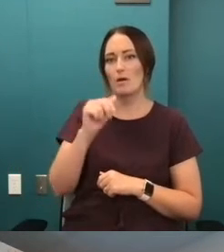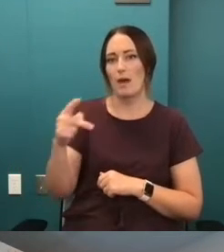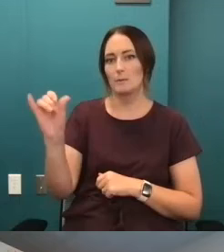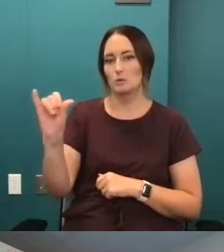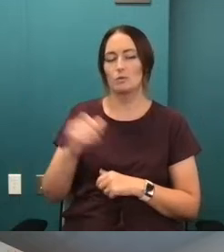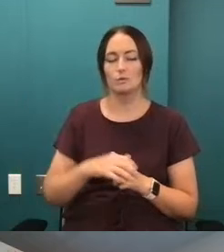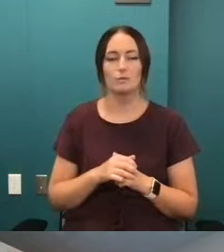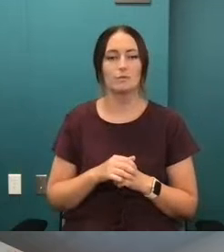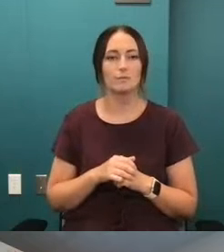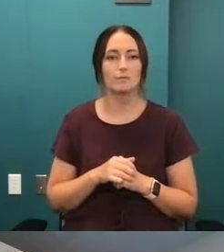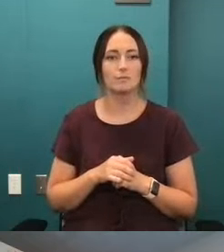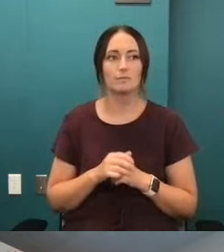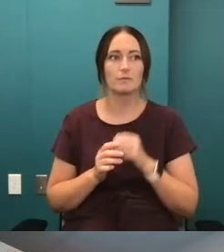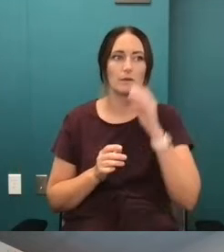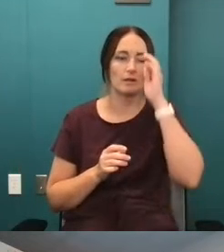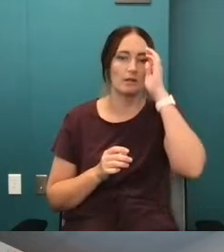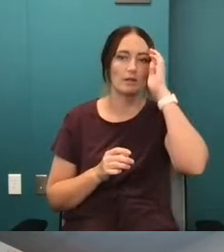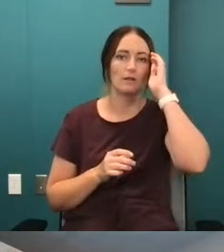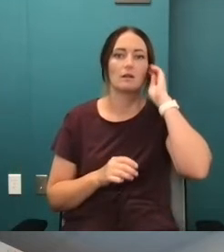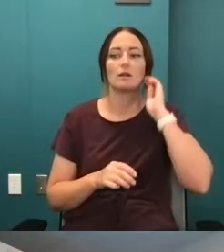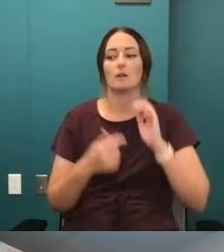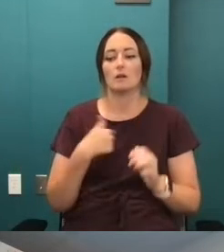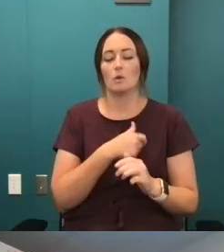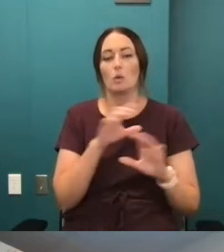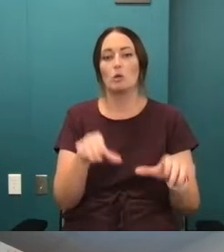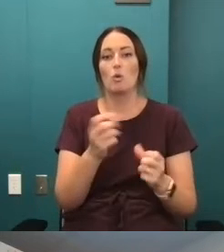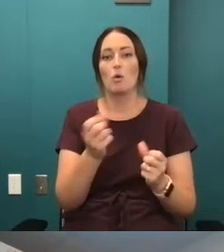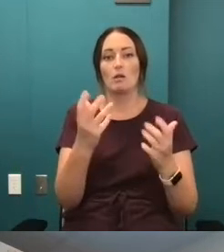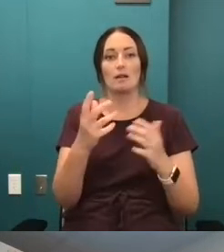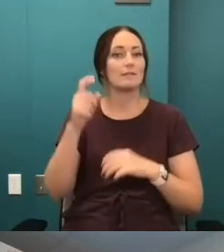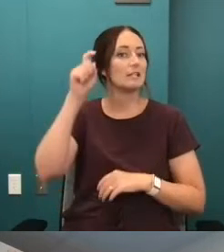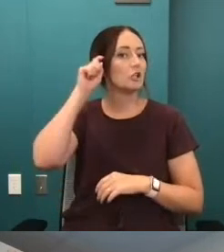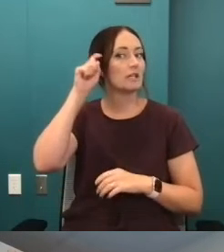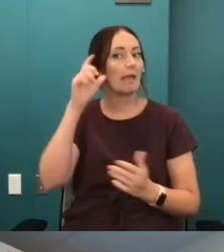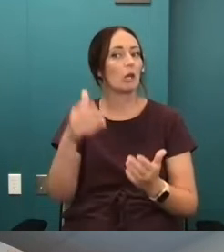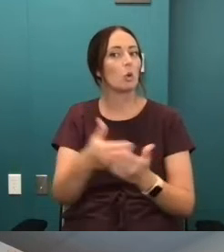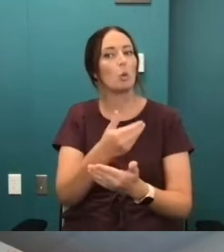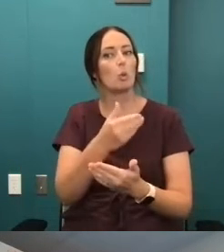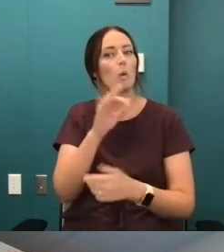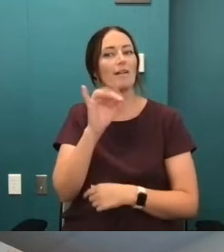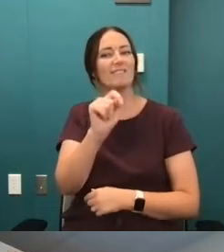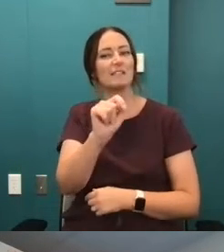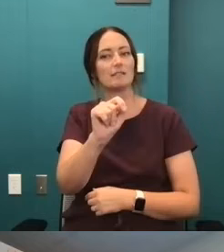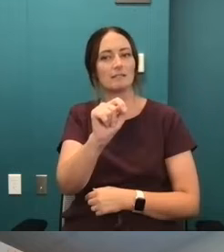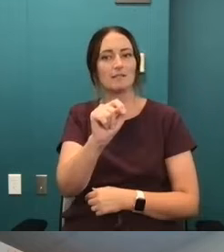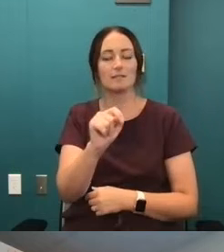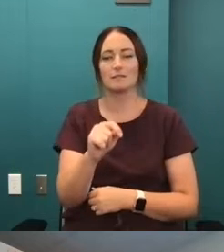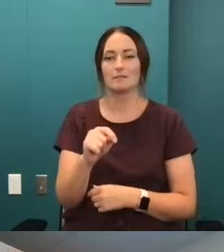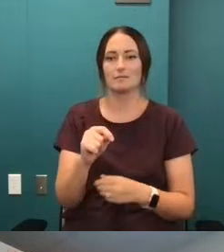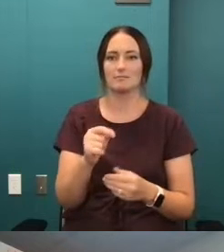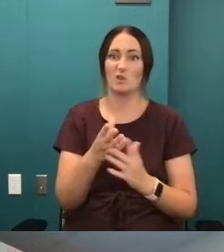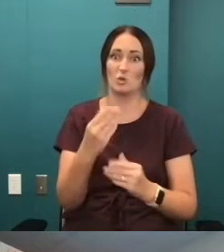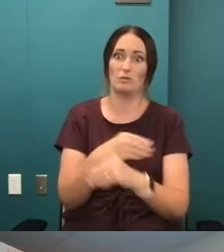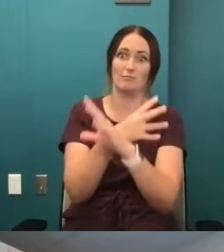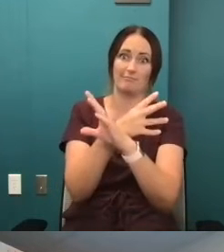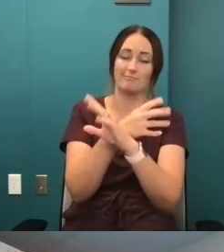We do a lot of hearing aid new fit. remote. So if a